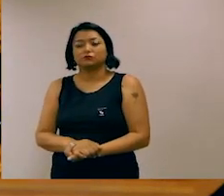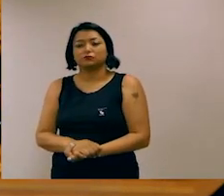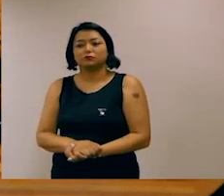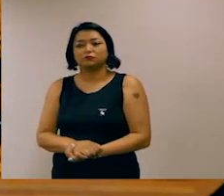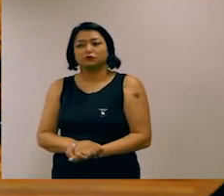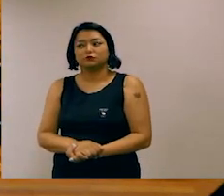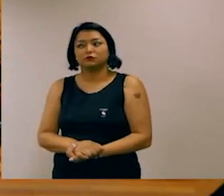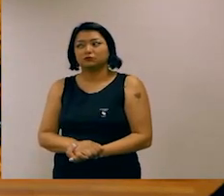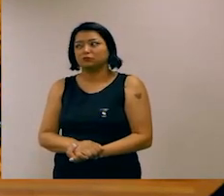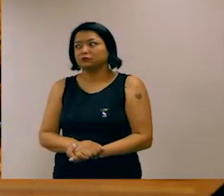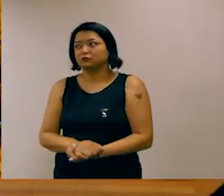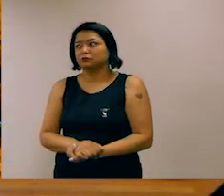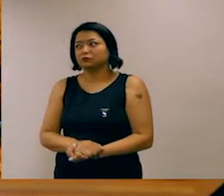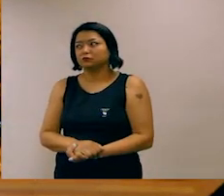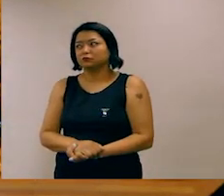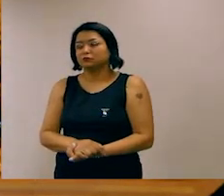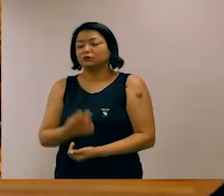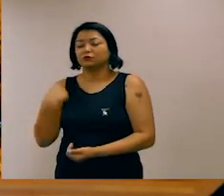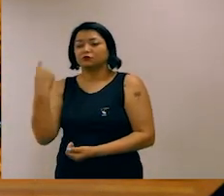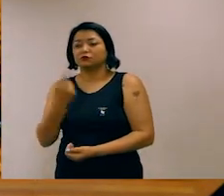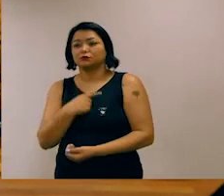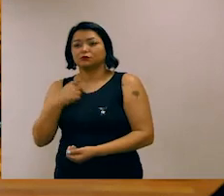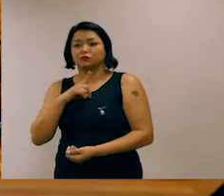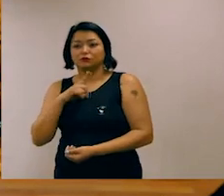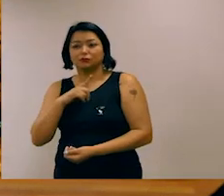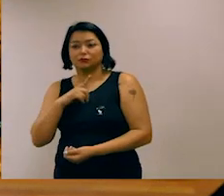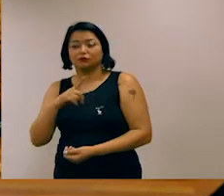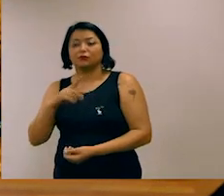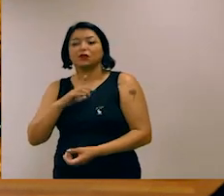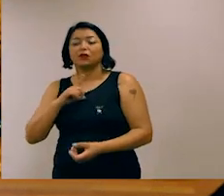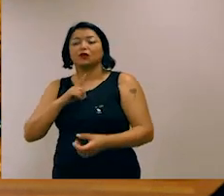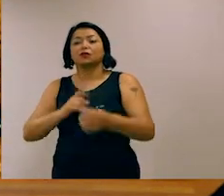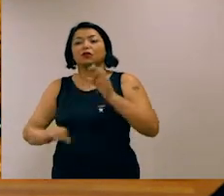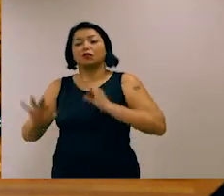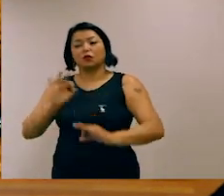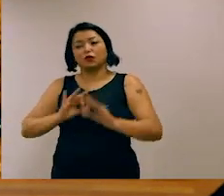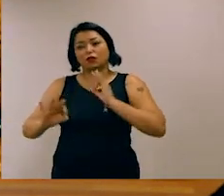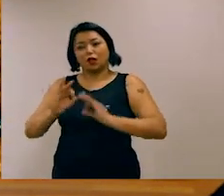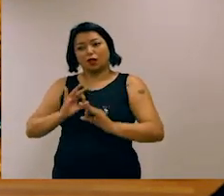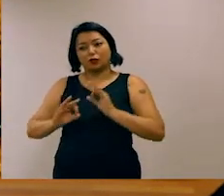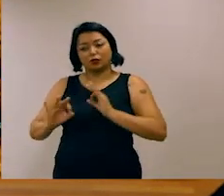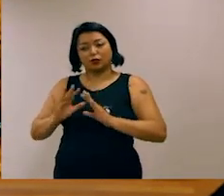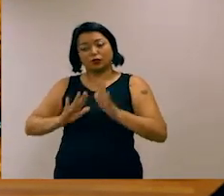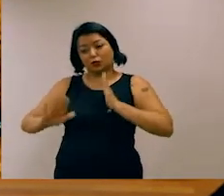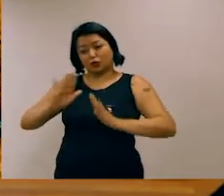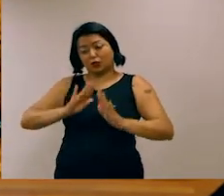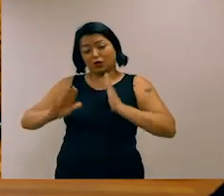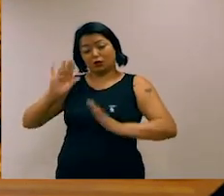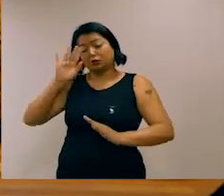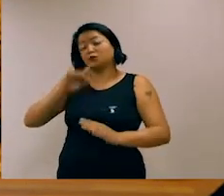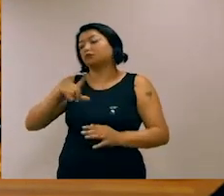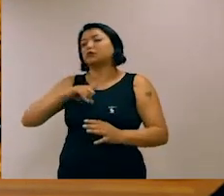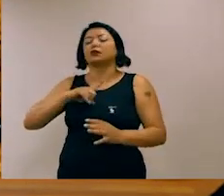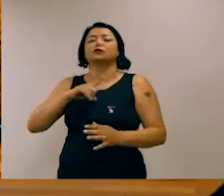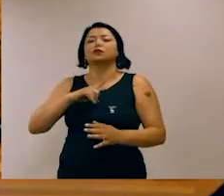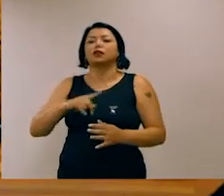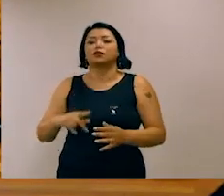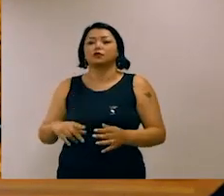take care of it and not to get any data that we don't need to for our research. Great. The last,